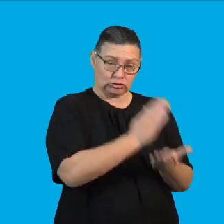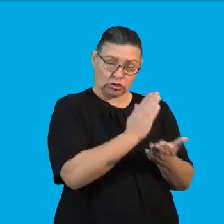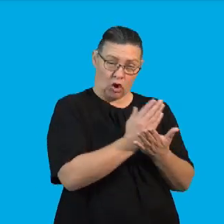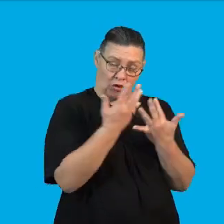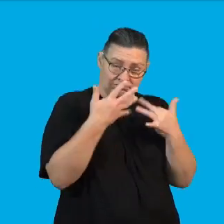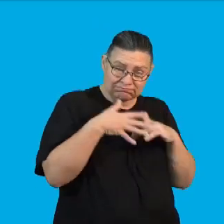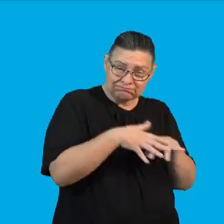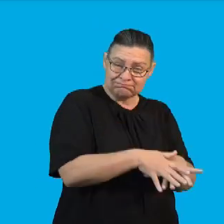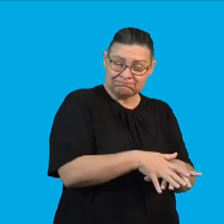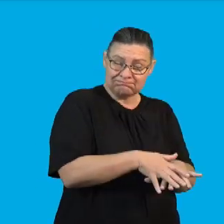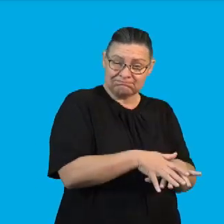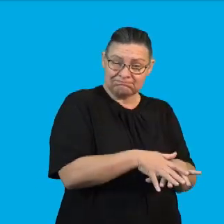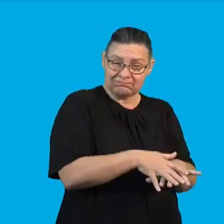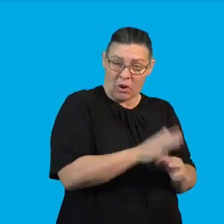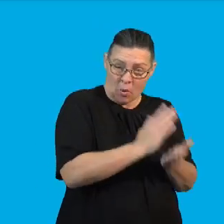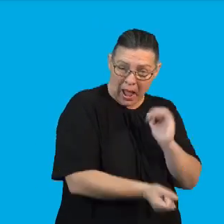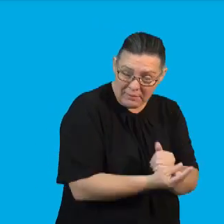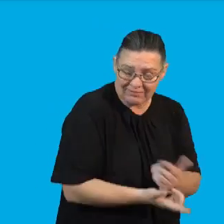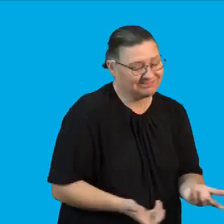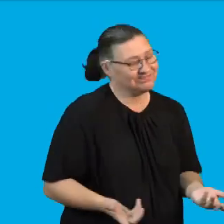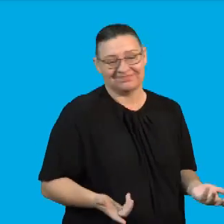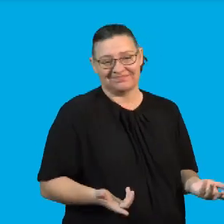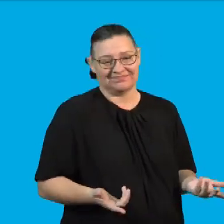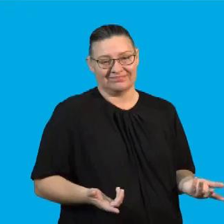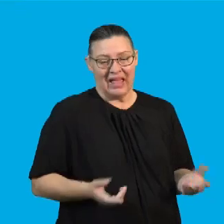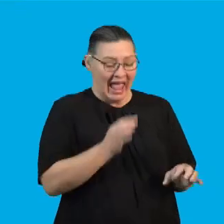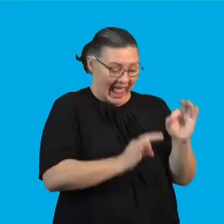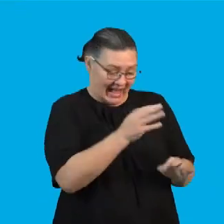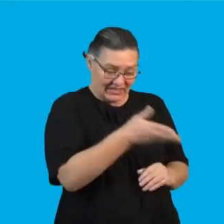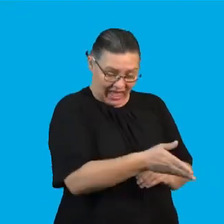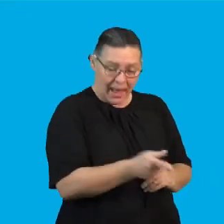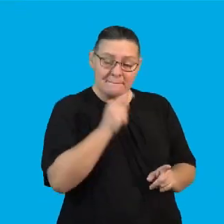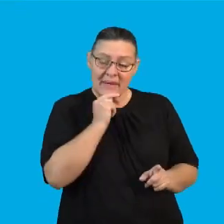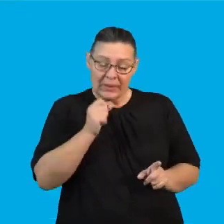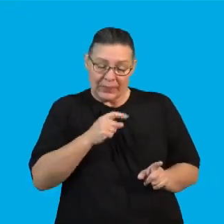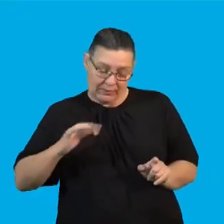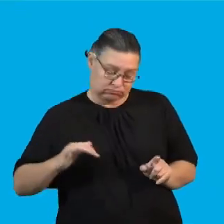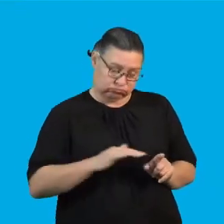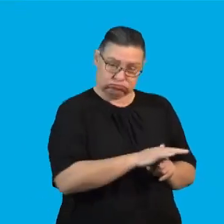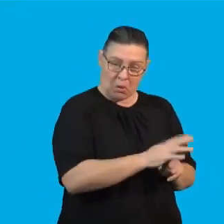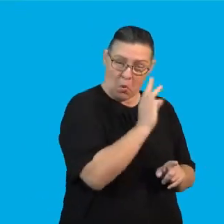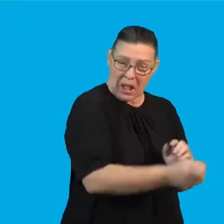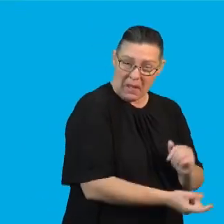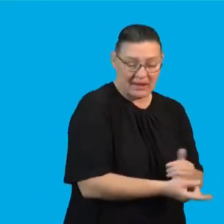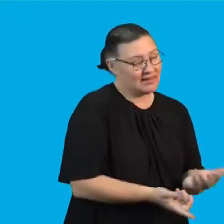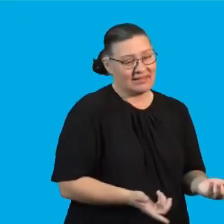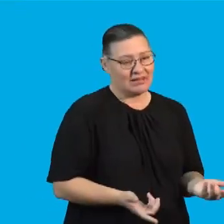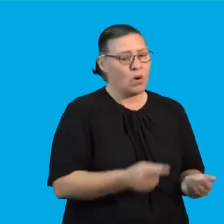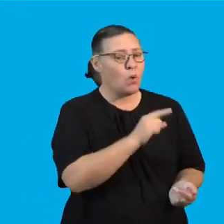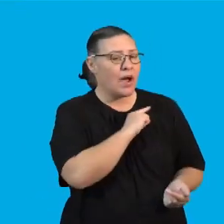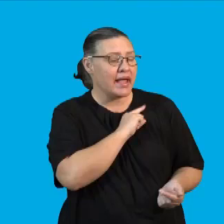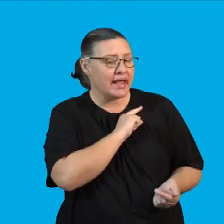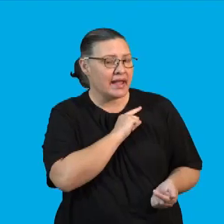Fertilization is never ensured. We cannot guarantee once the eggs are laid, they will be fertilized. And